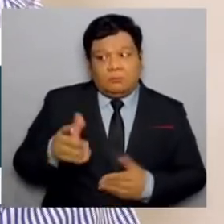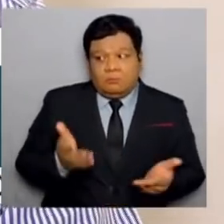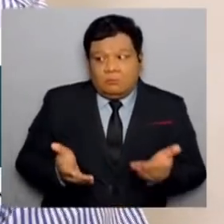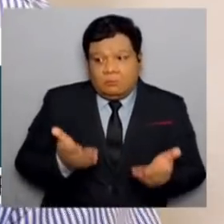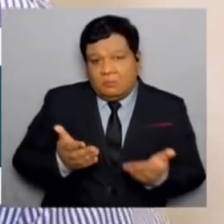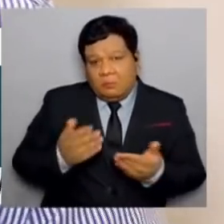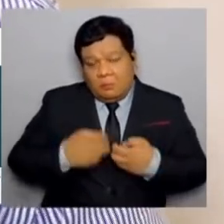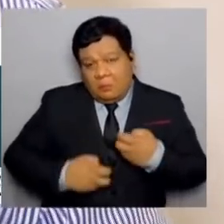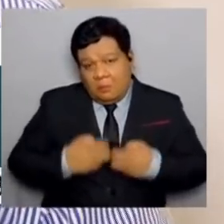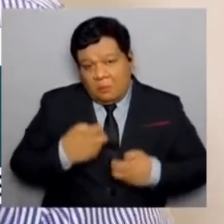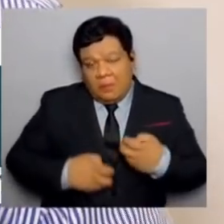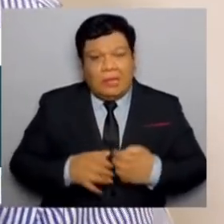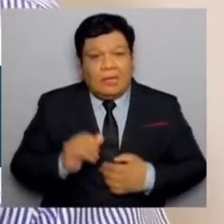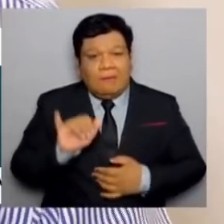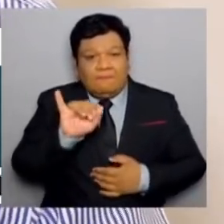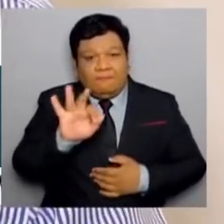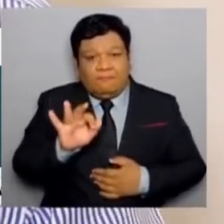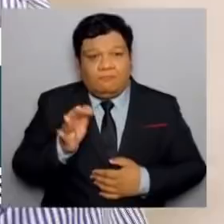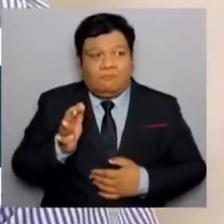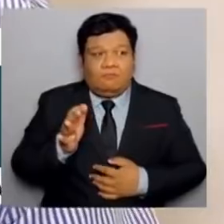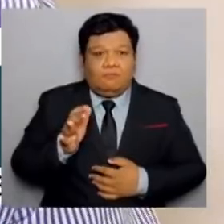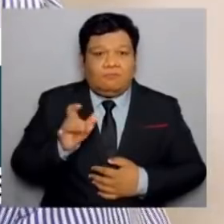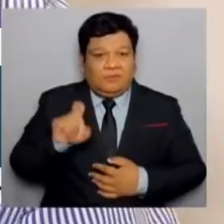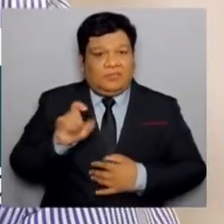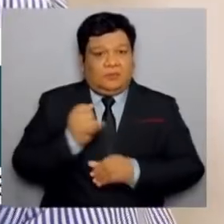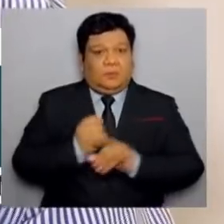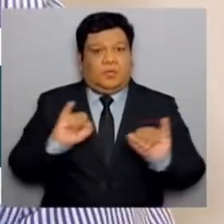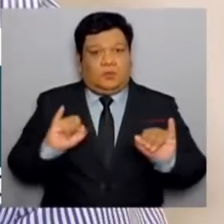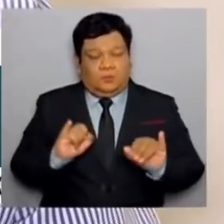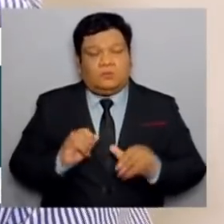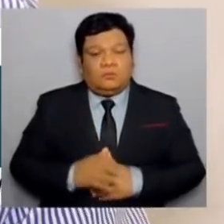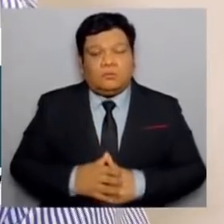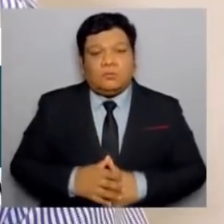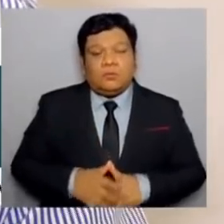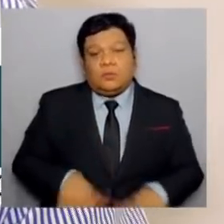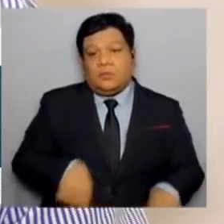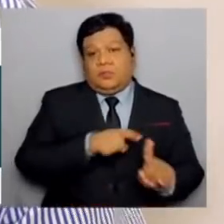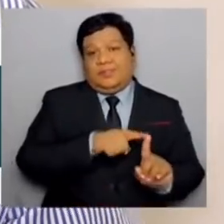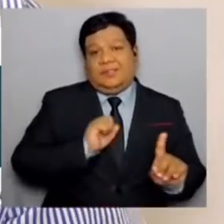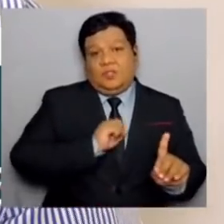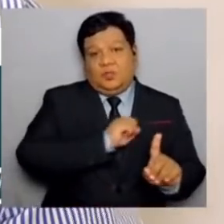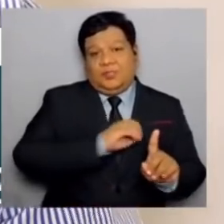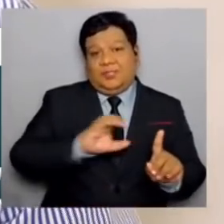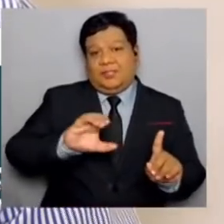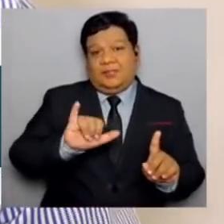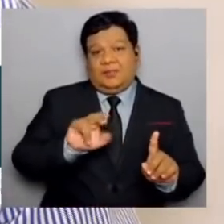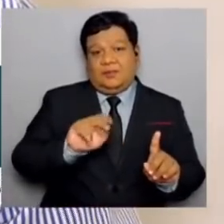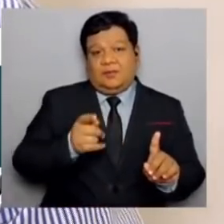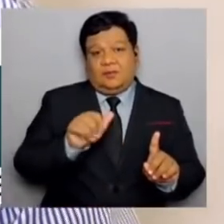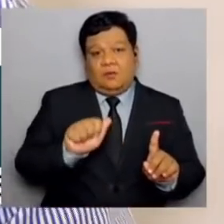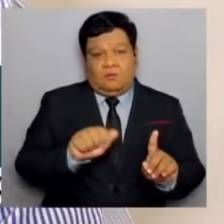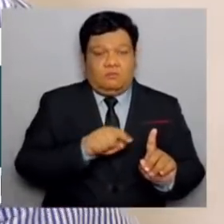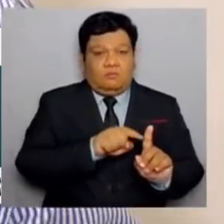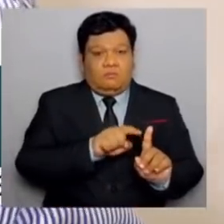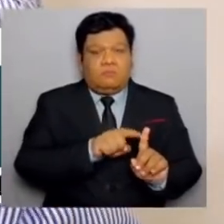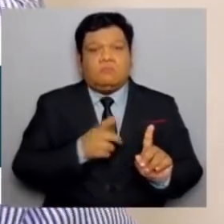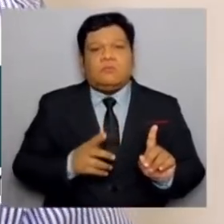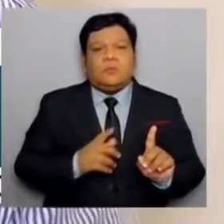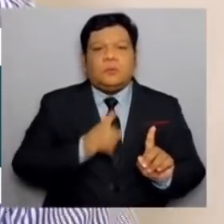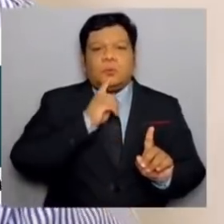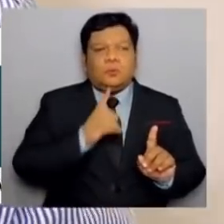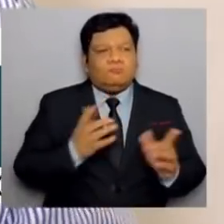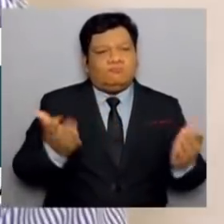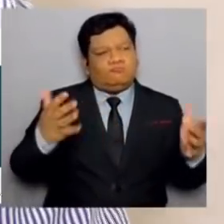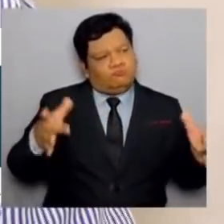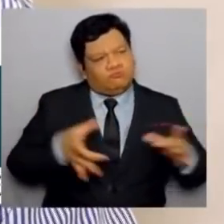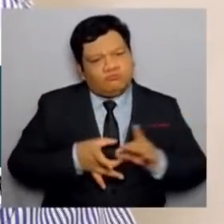kung kailangan mong maging independent. Si Senator Cynthia Villar, ano siya eh, unifying figure